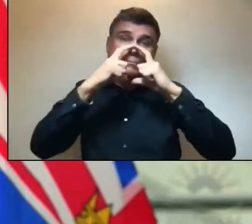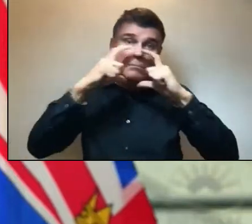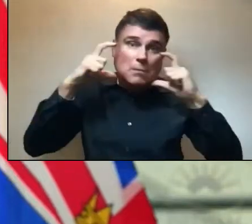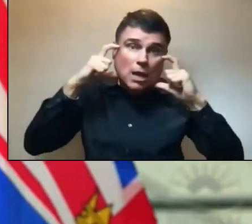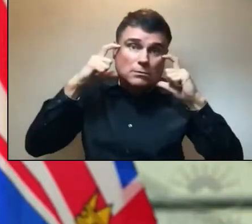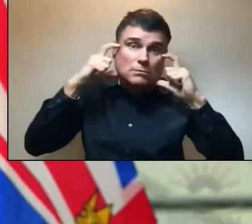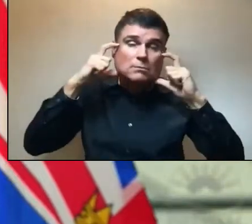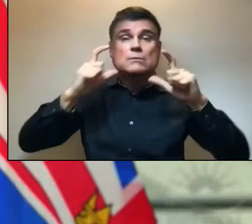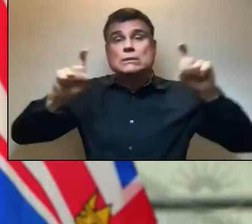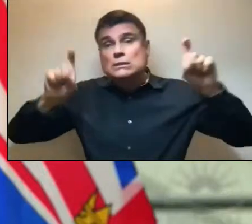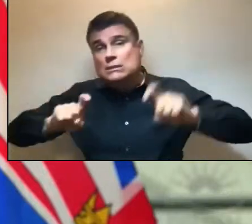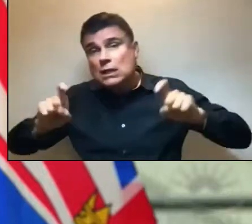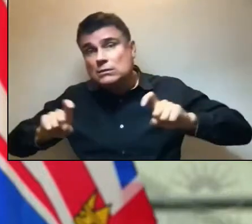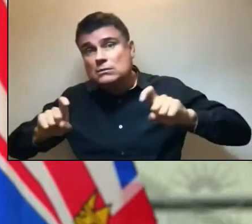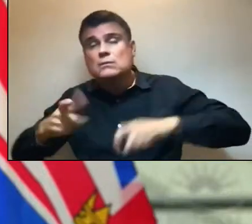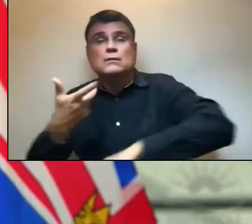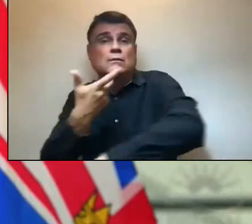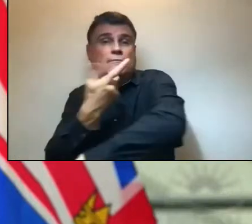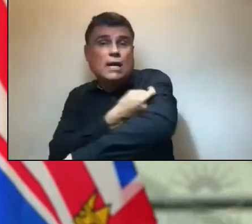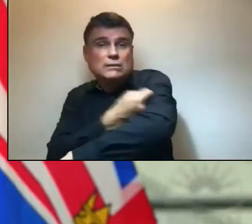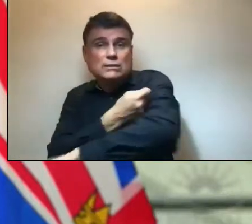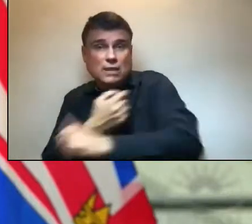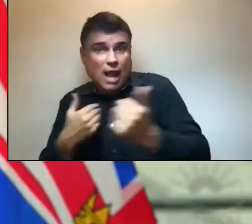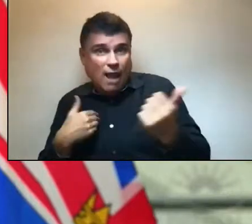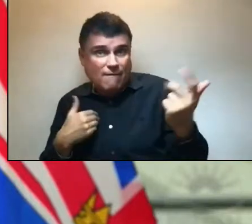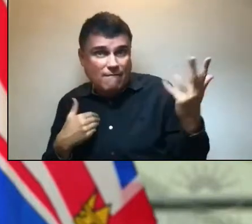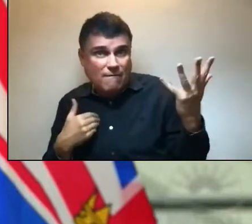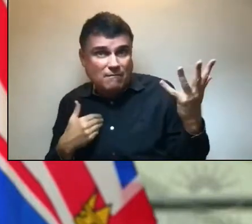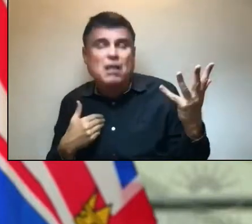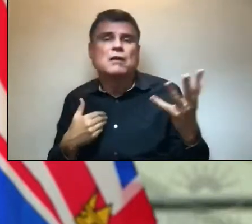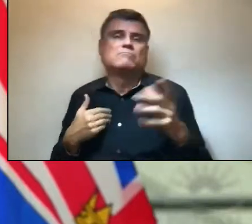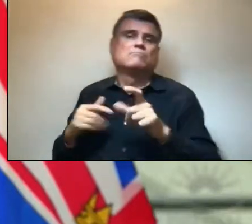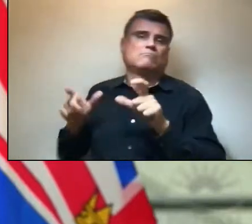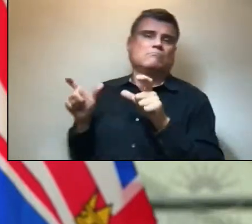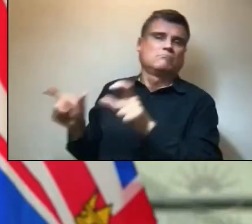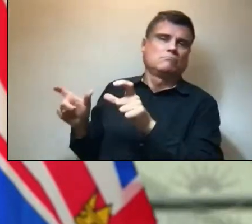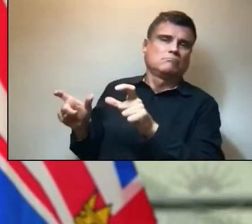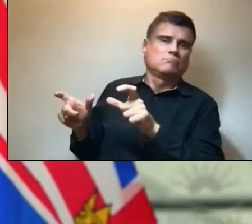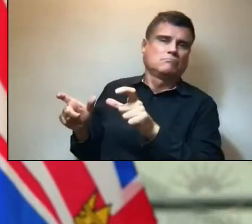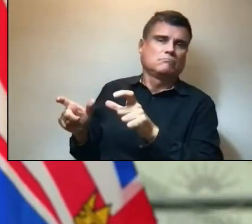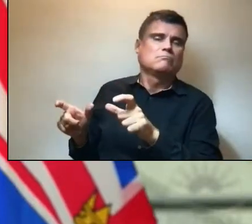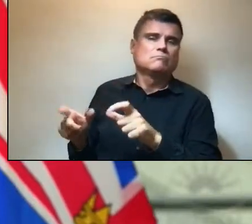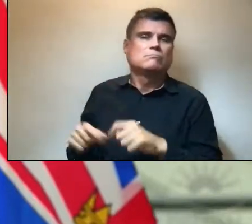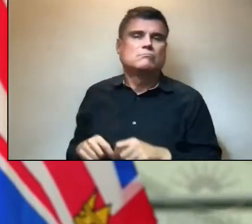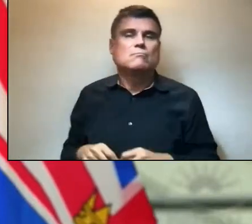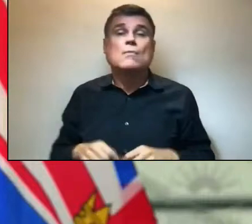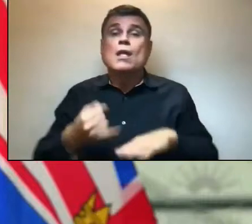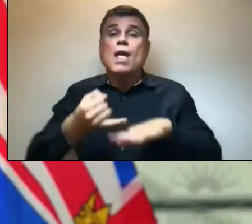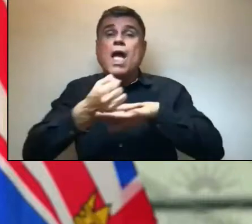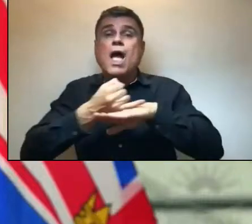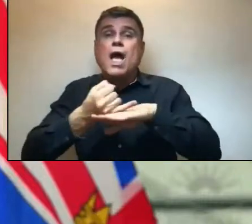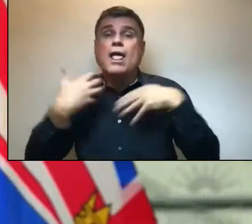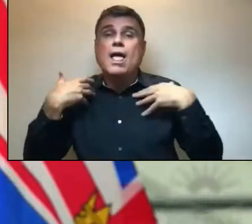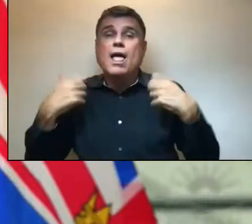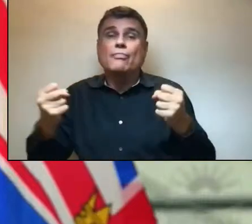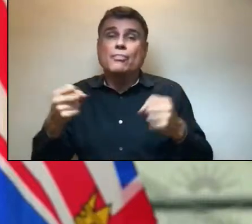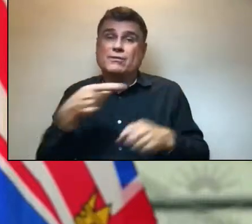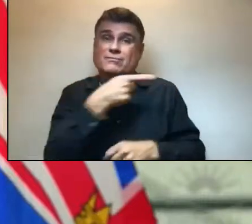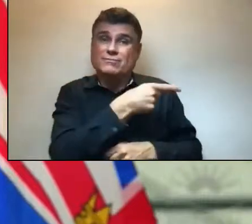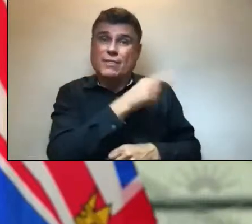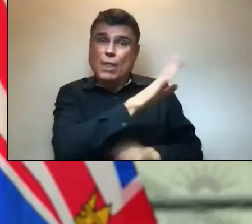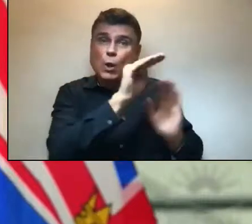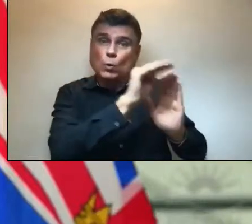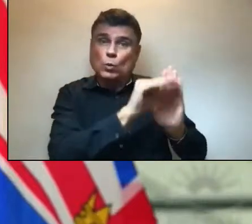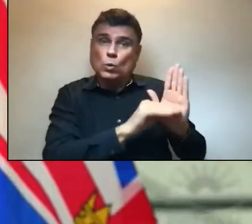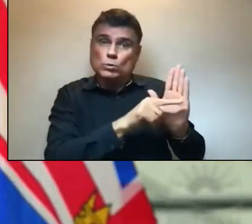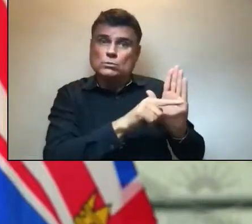things. And yes, there have been measures taken by Island Health in and around the outbreak. We believe